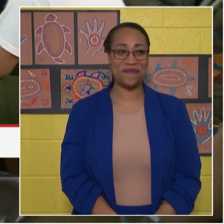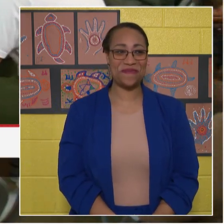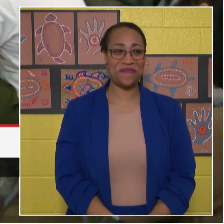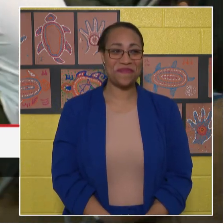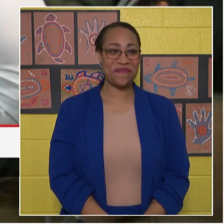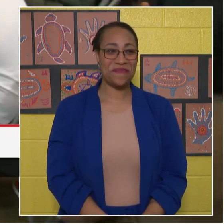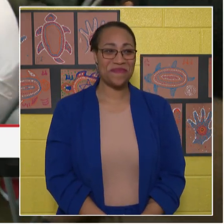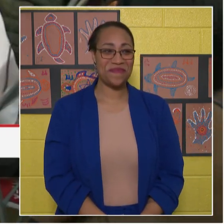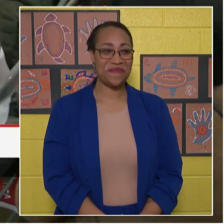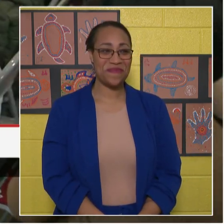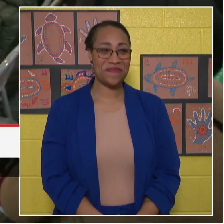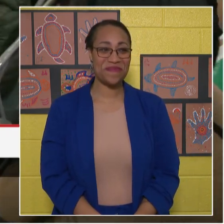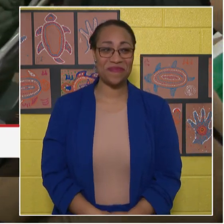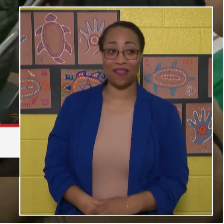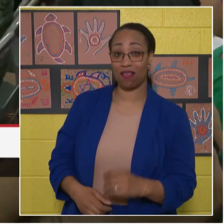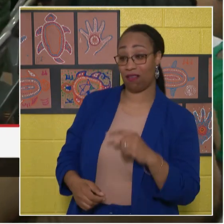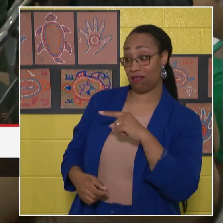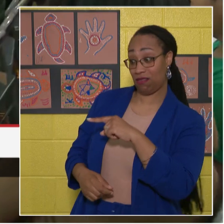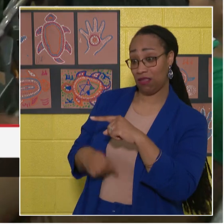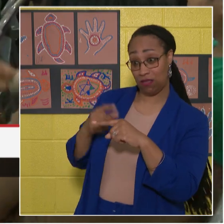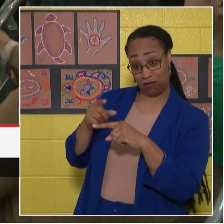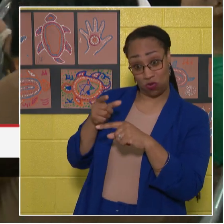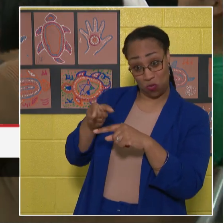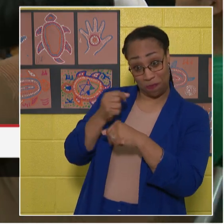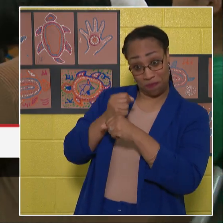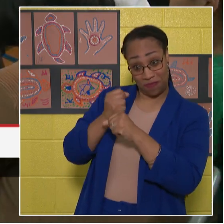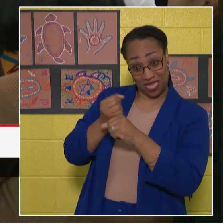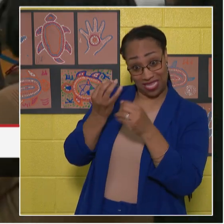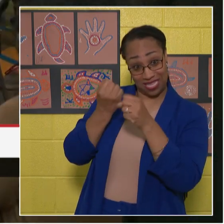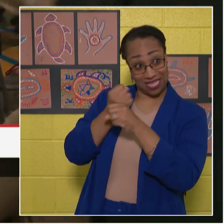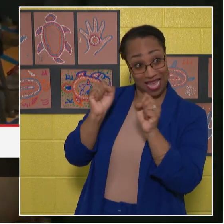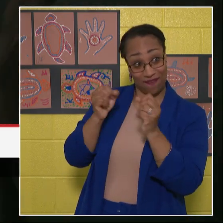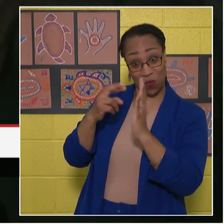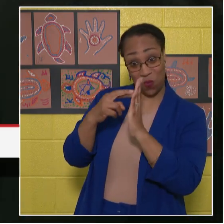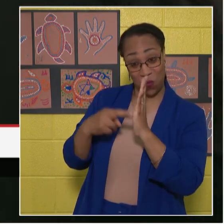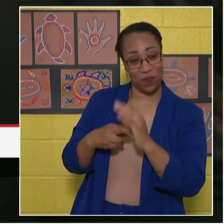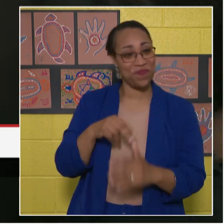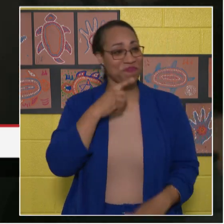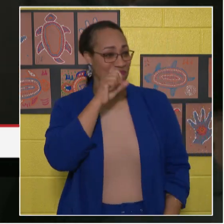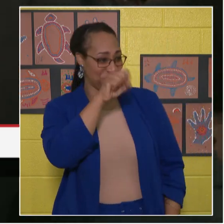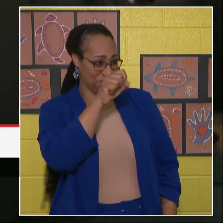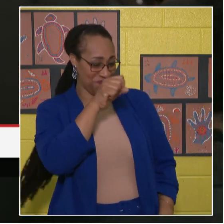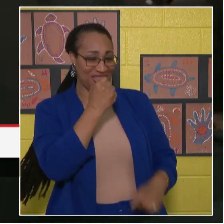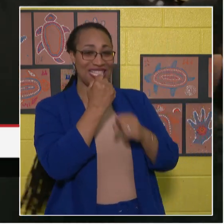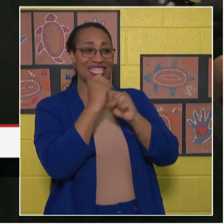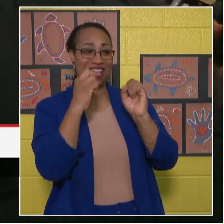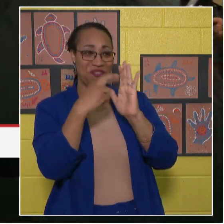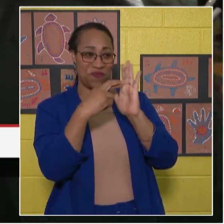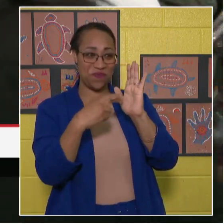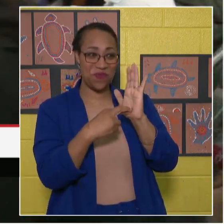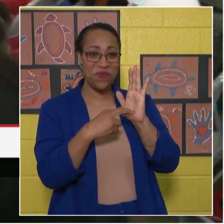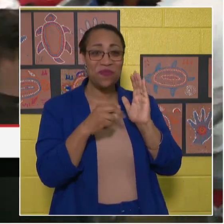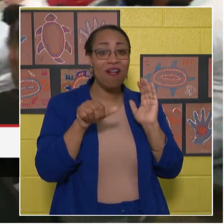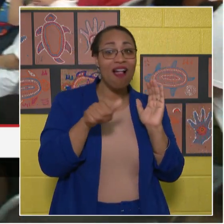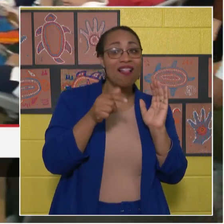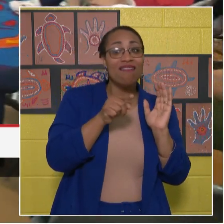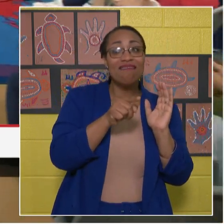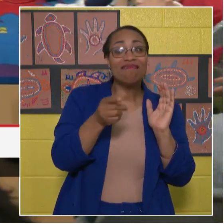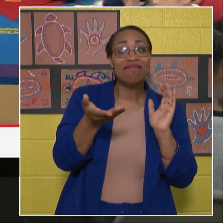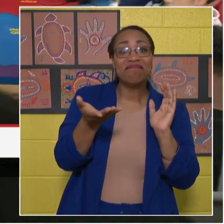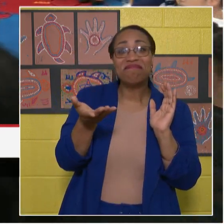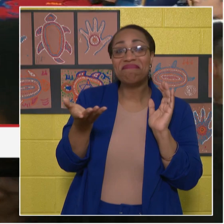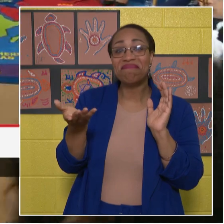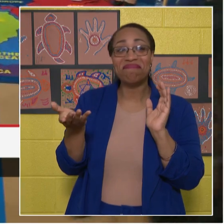rules. I make our safety rules. That's part of my job. Yes. What about on this side? Yes. You're our